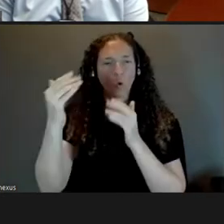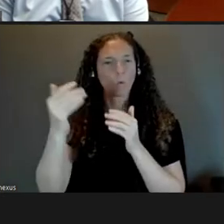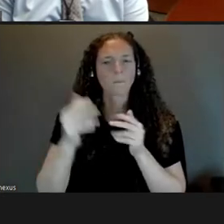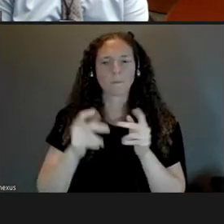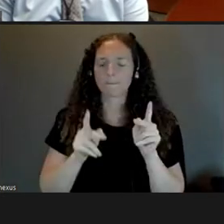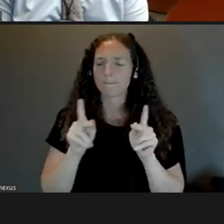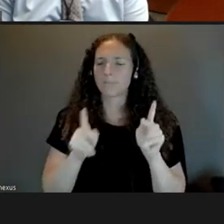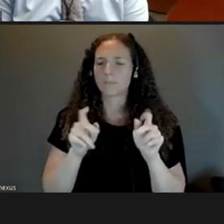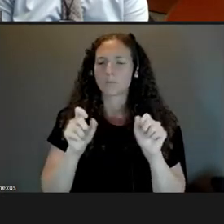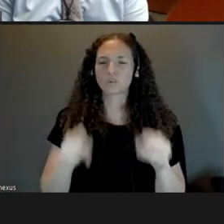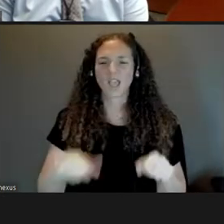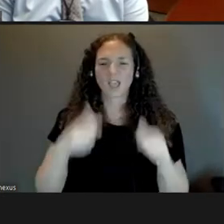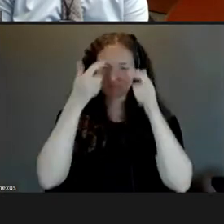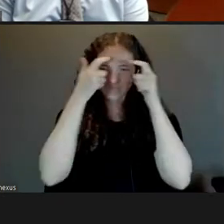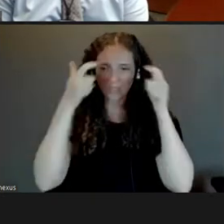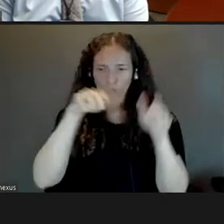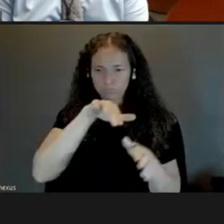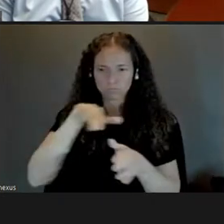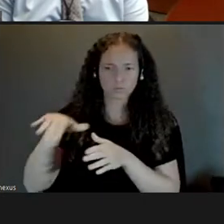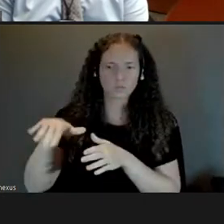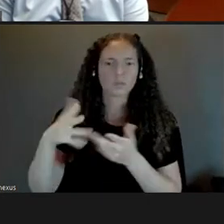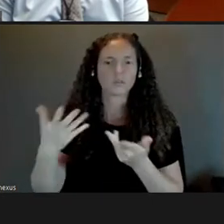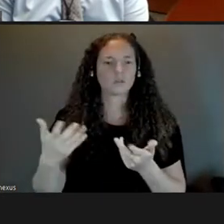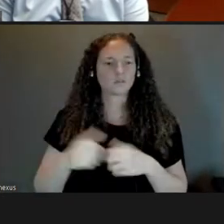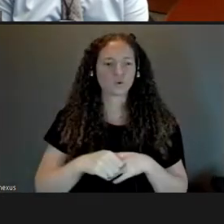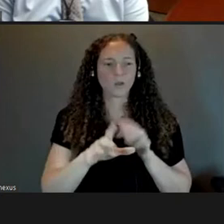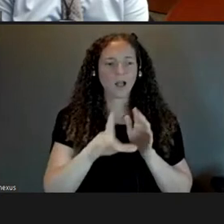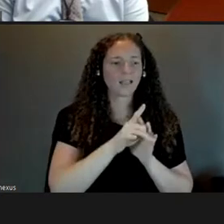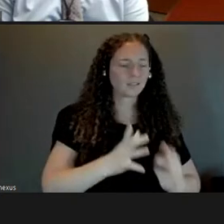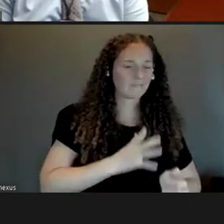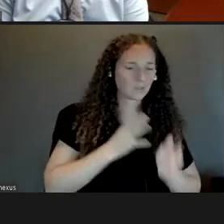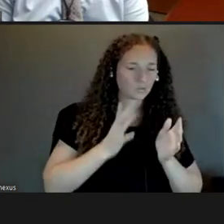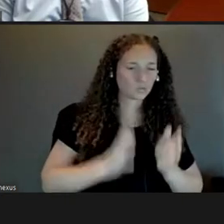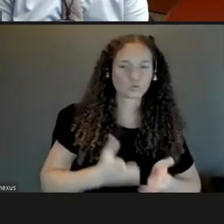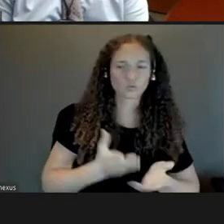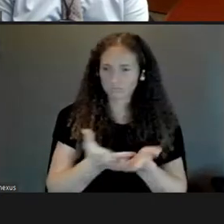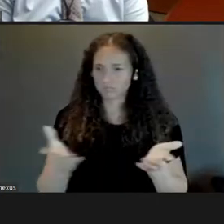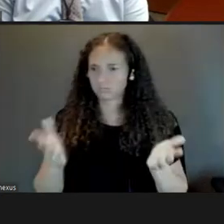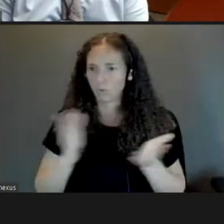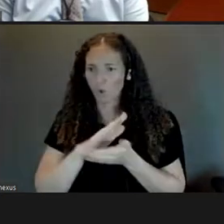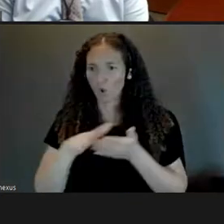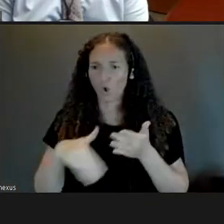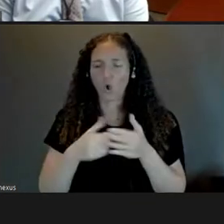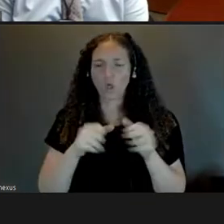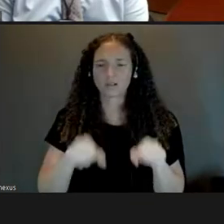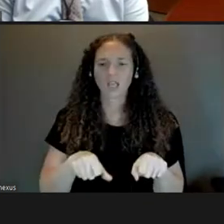on, you know, from our elected officials to you folks, everyone can just sit down. I have no idea how that